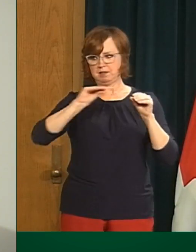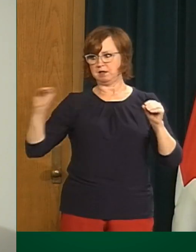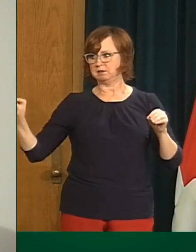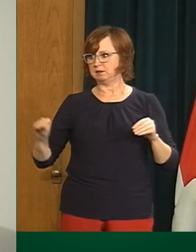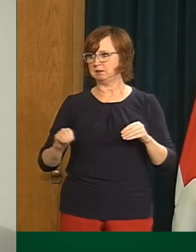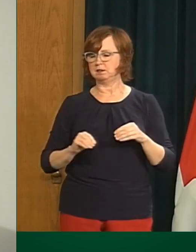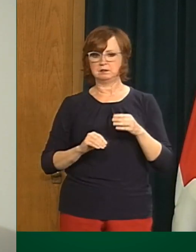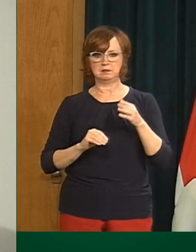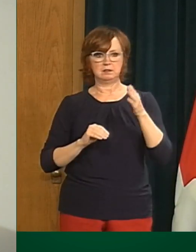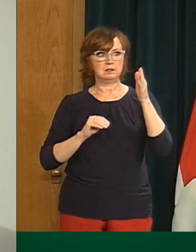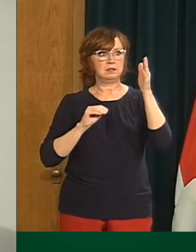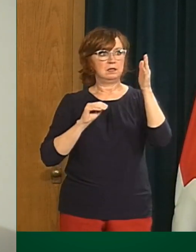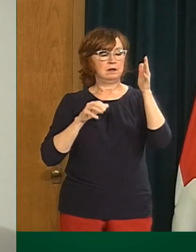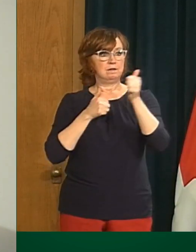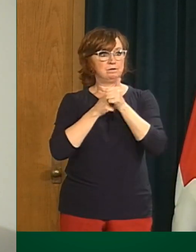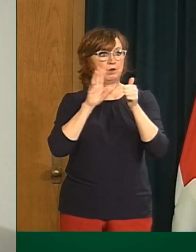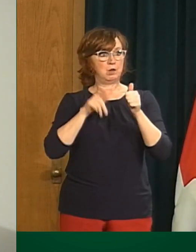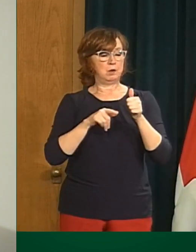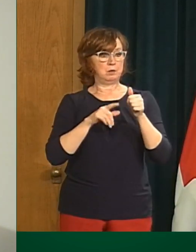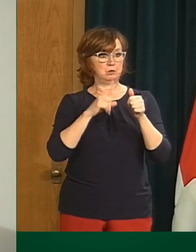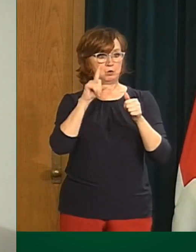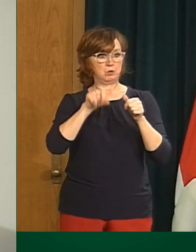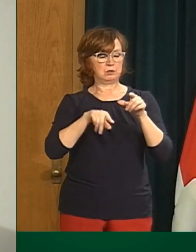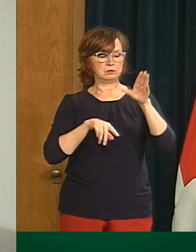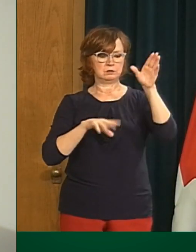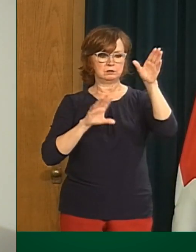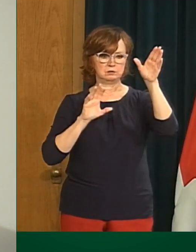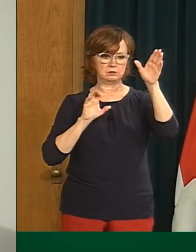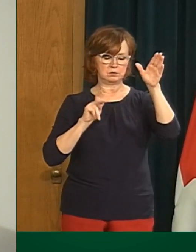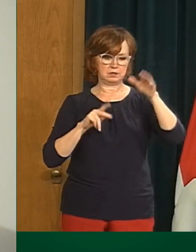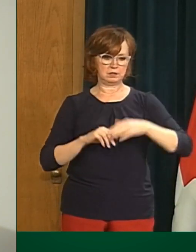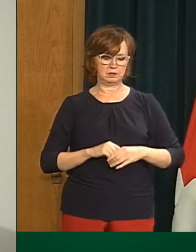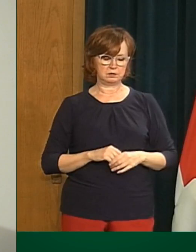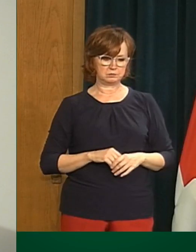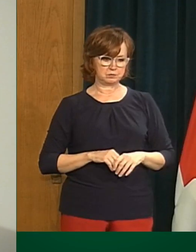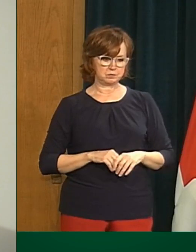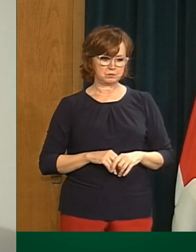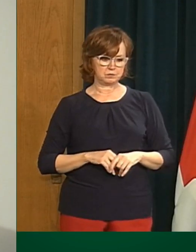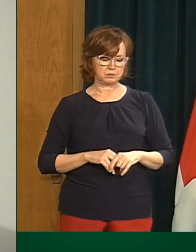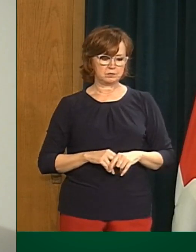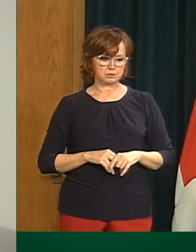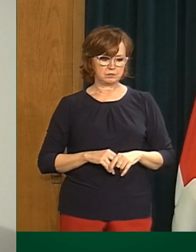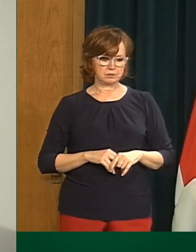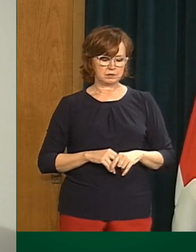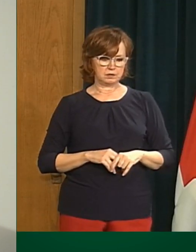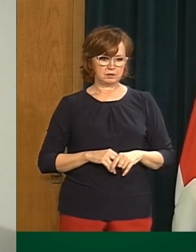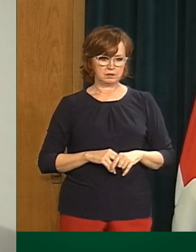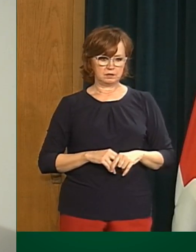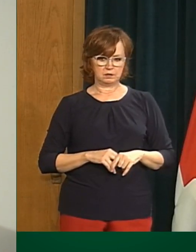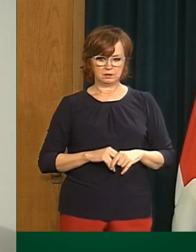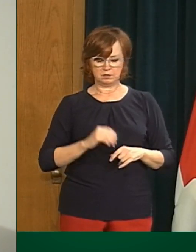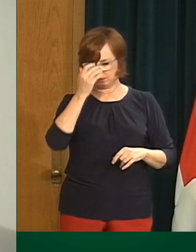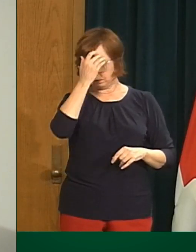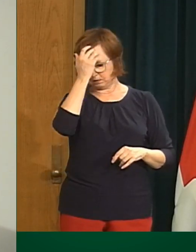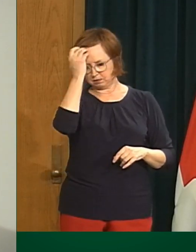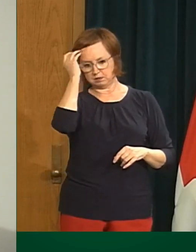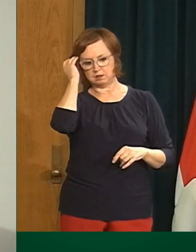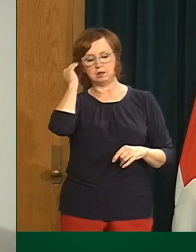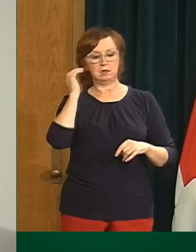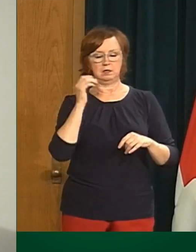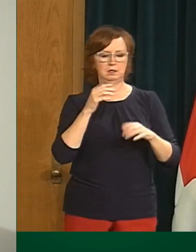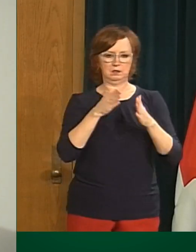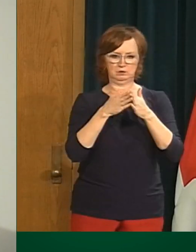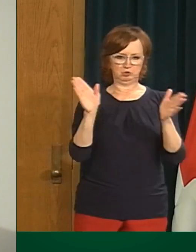Do you have a follow-up, Alessandra? I guess my question is more detailed around these hairdressers are concerned that if they do go to